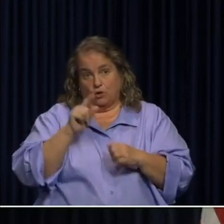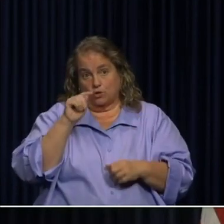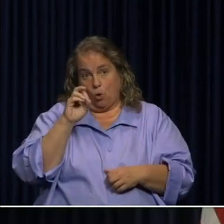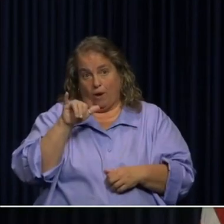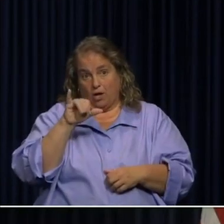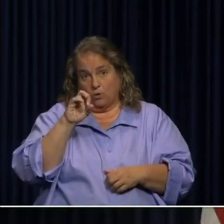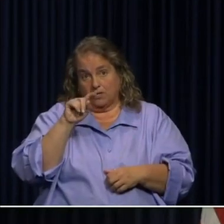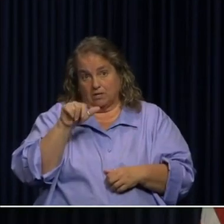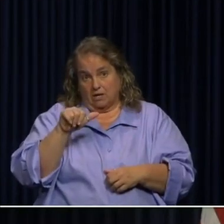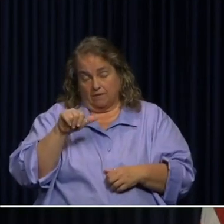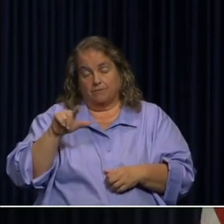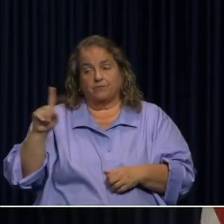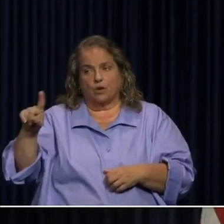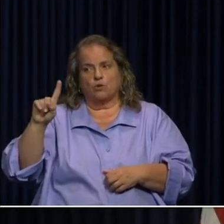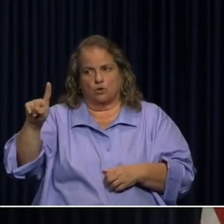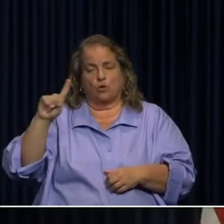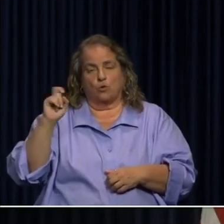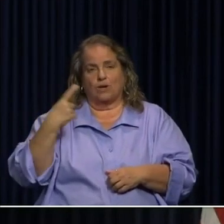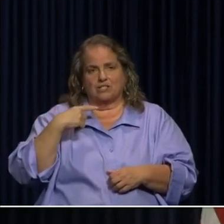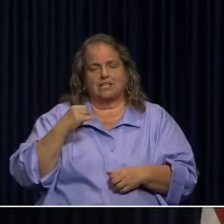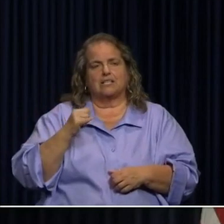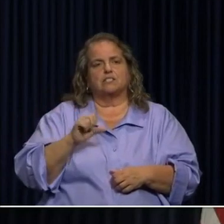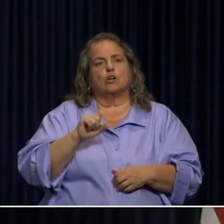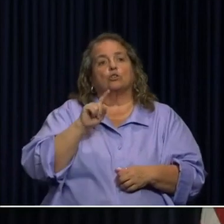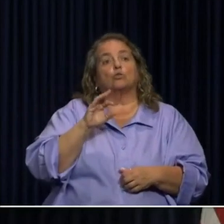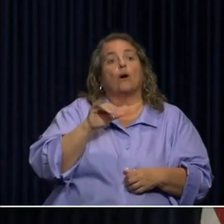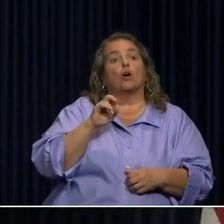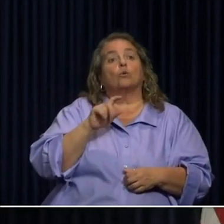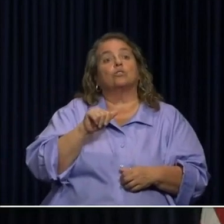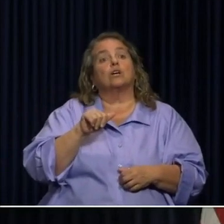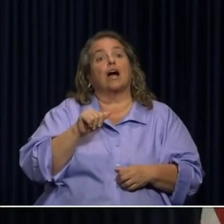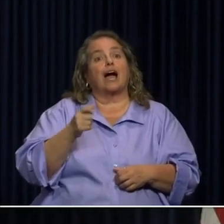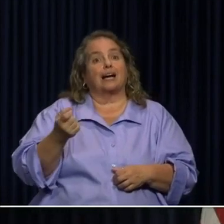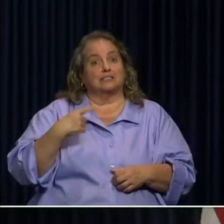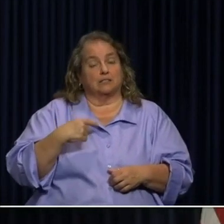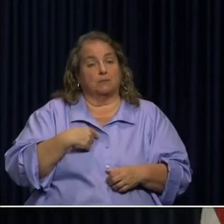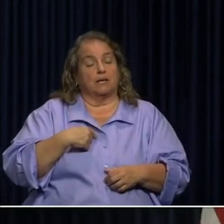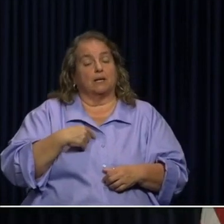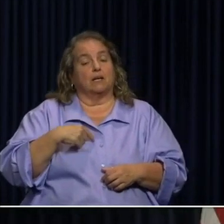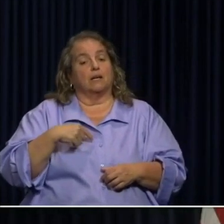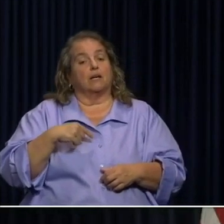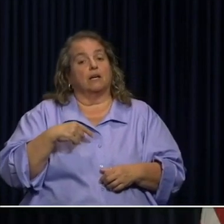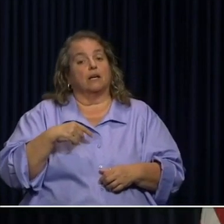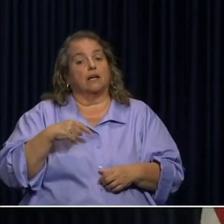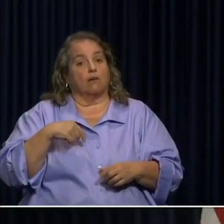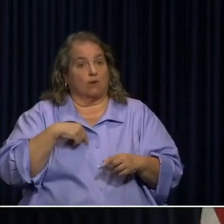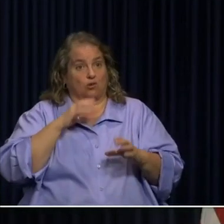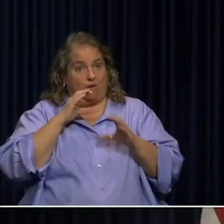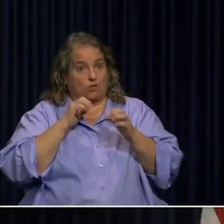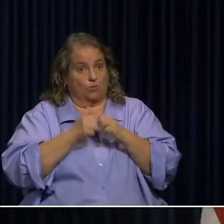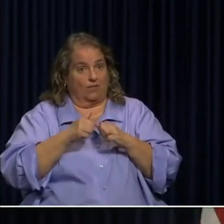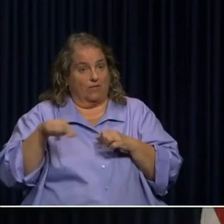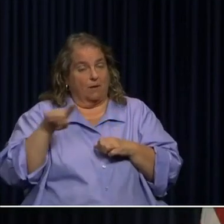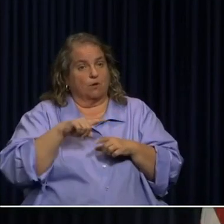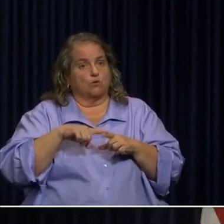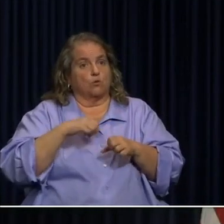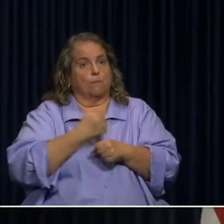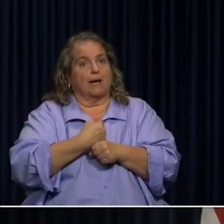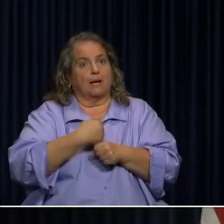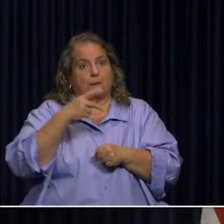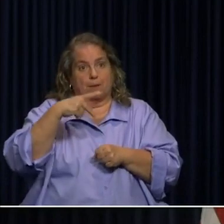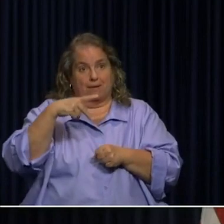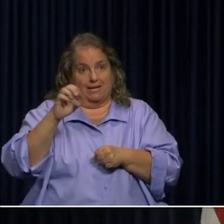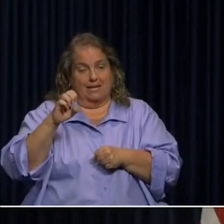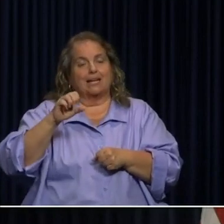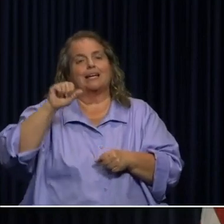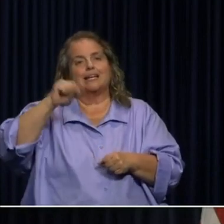that's going? The question is Toyota being in conversations in manufacturing some PPE. We are